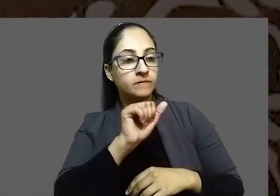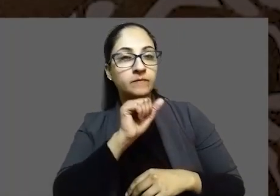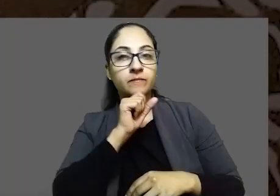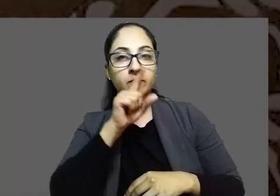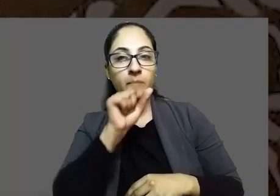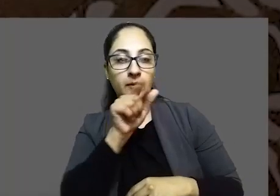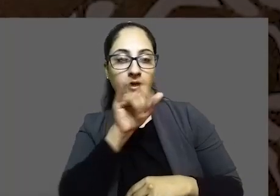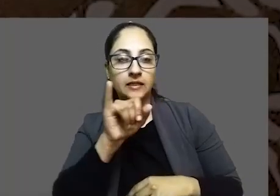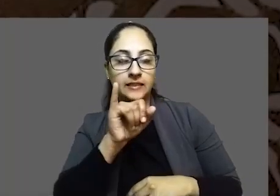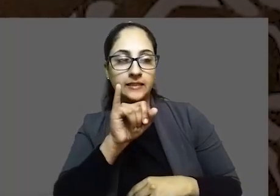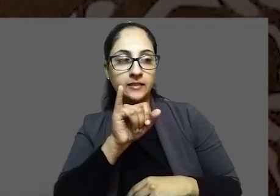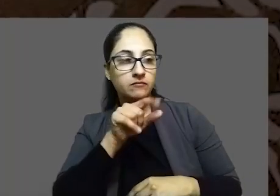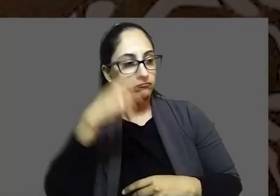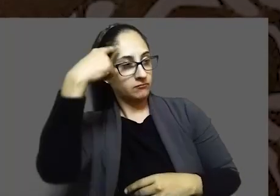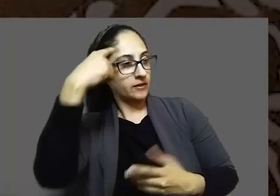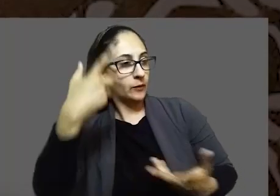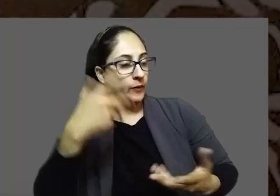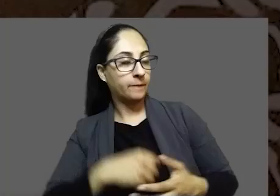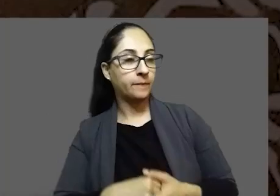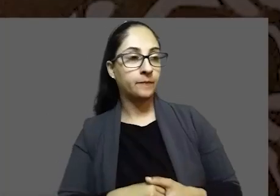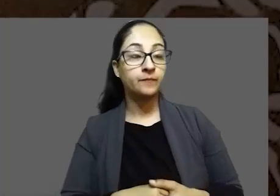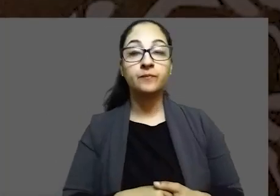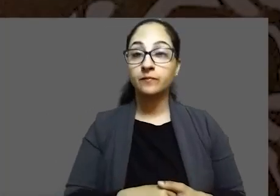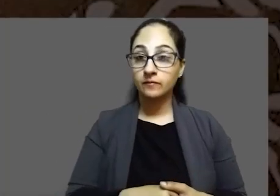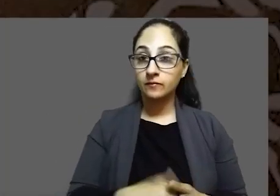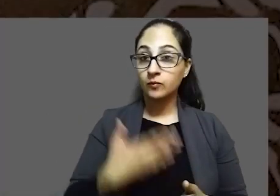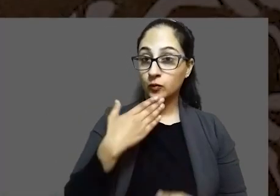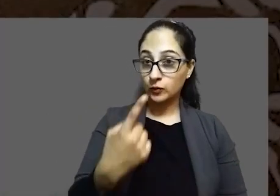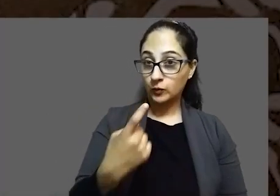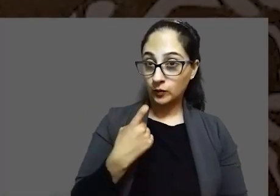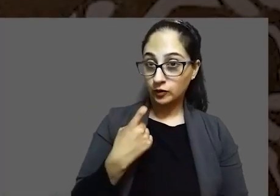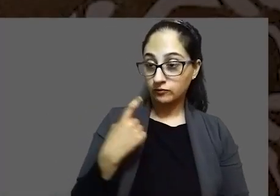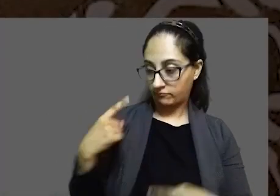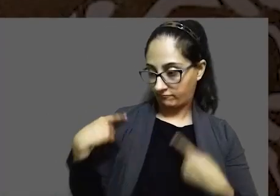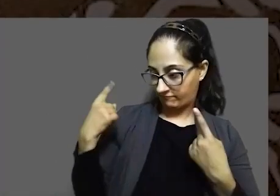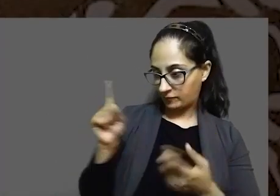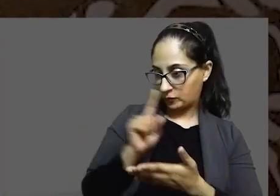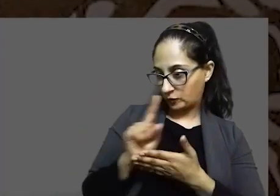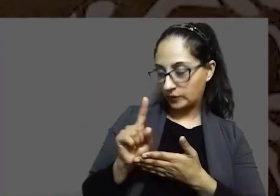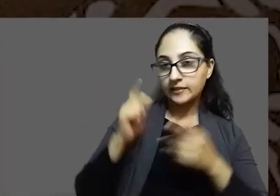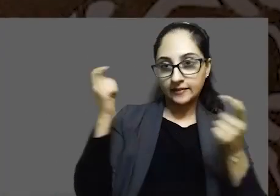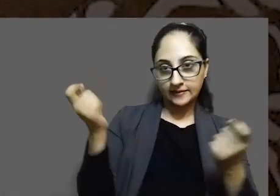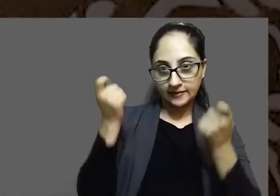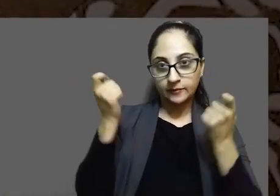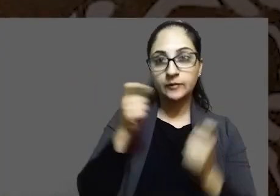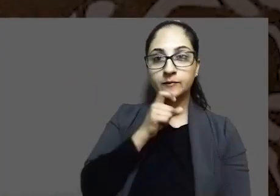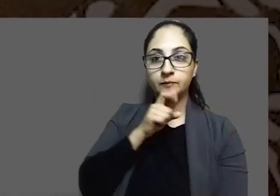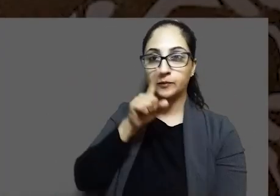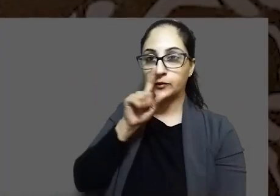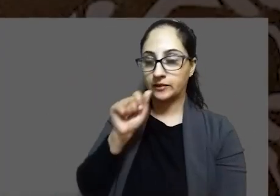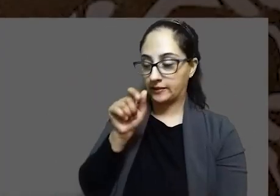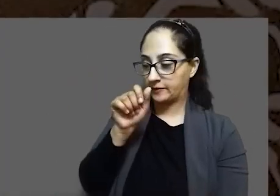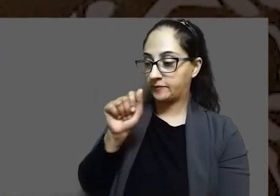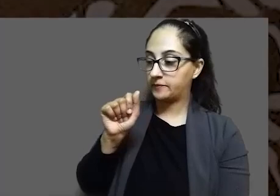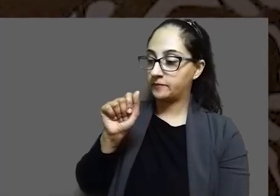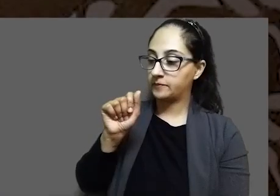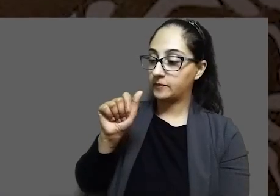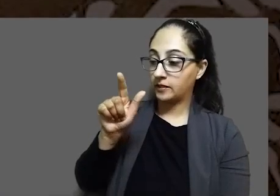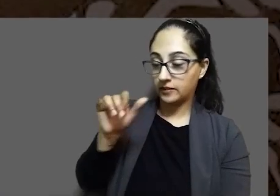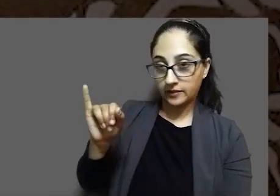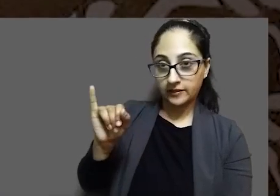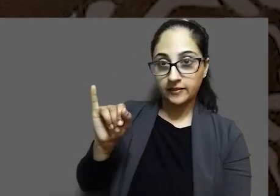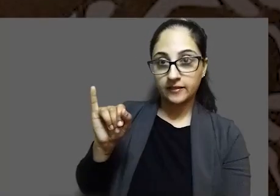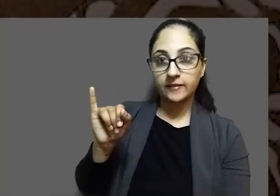Ali. Of course, Hazrat Ali holds a really special place in our lives as our first Imam. But beyond that,